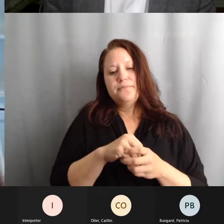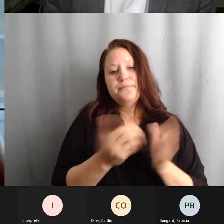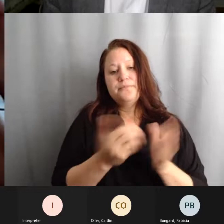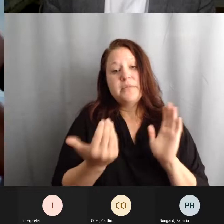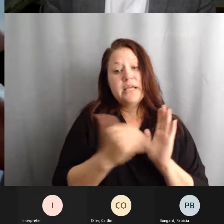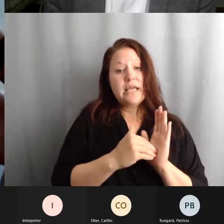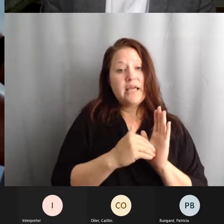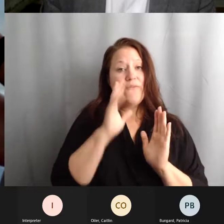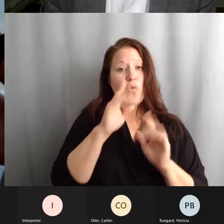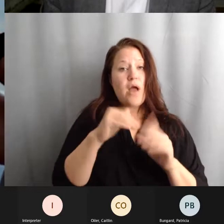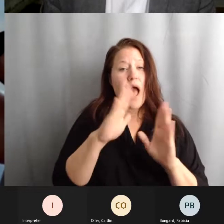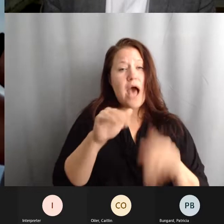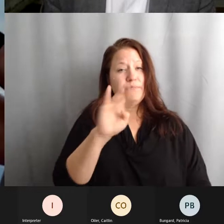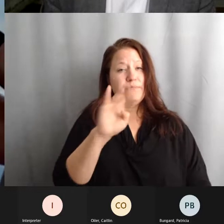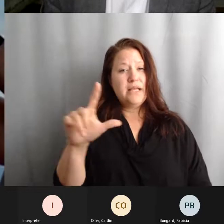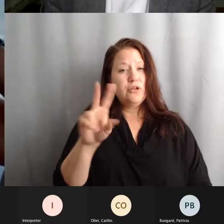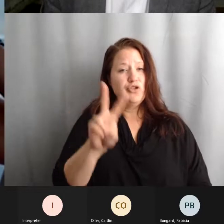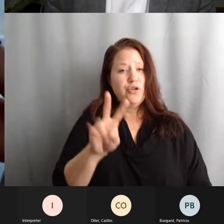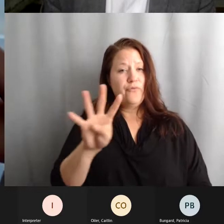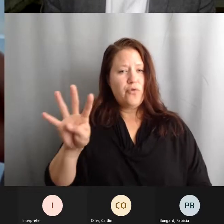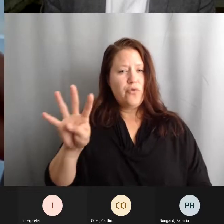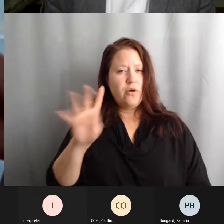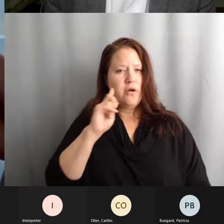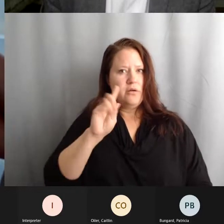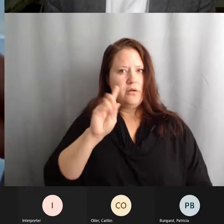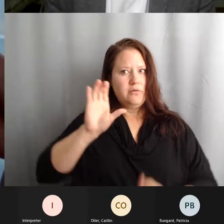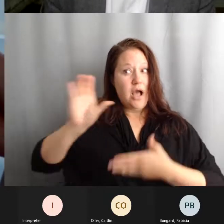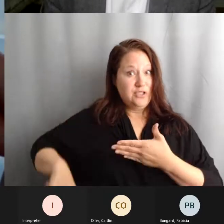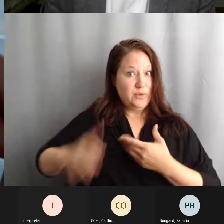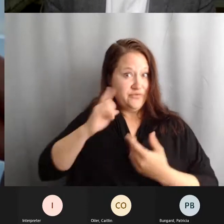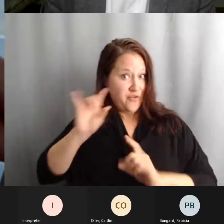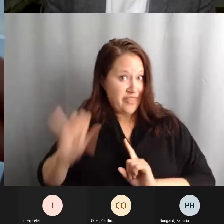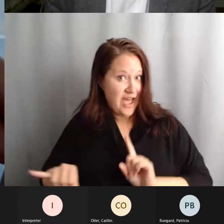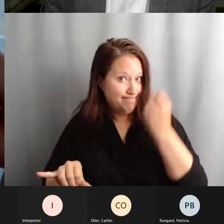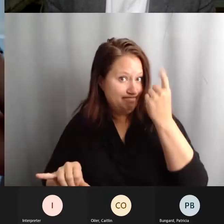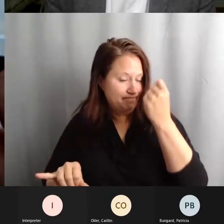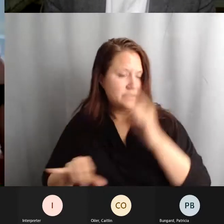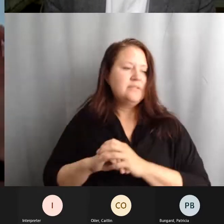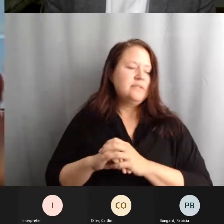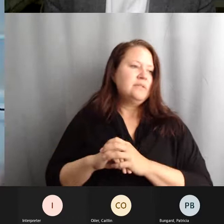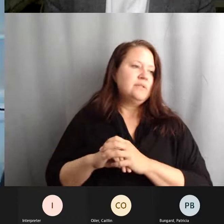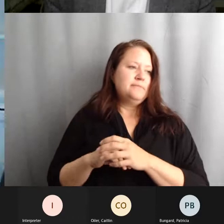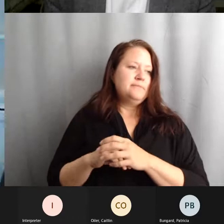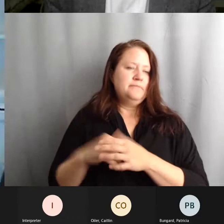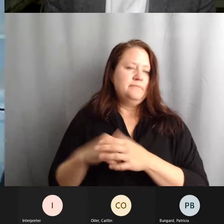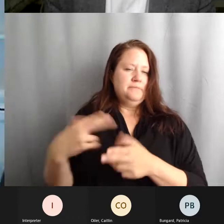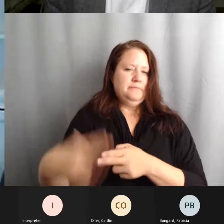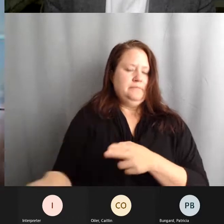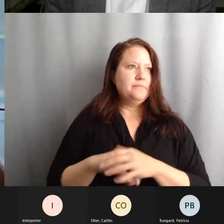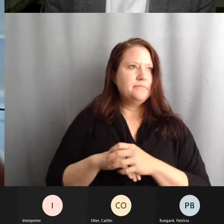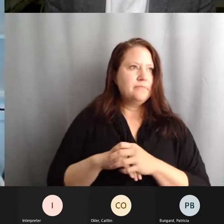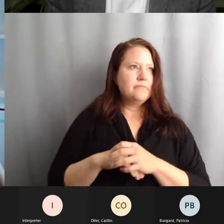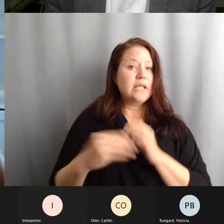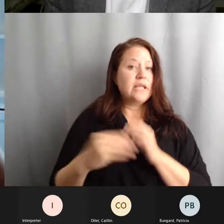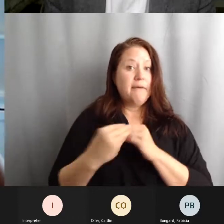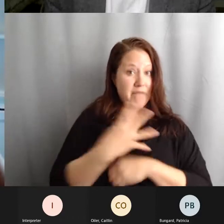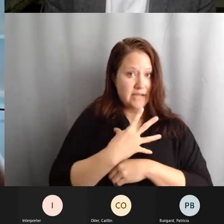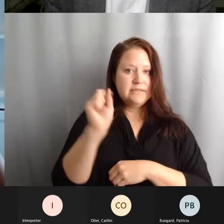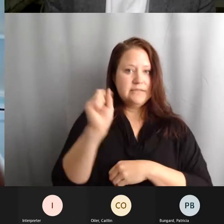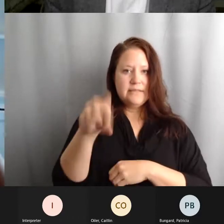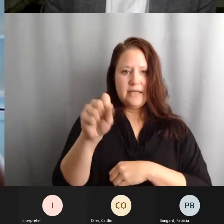House Bill 244, just as far as the consequences of that, I just want to very quickly say that it would affect us being able to